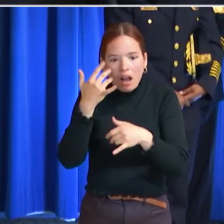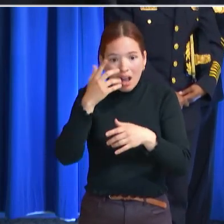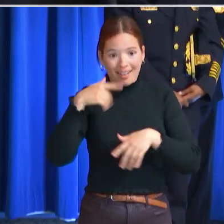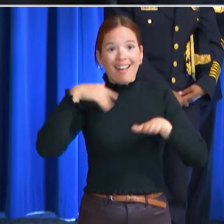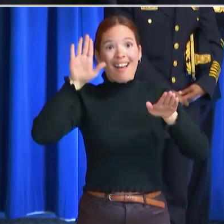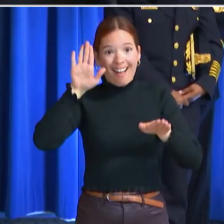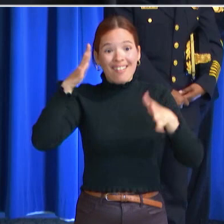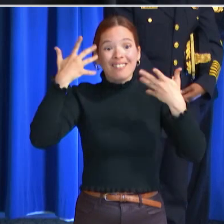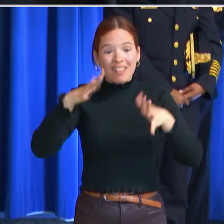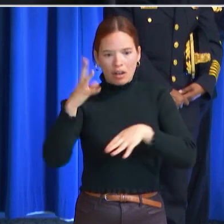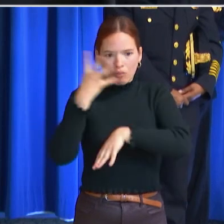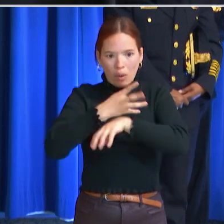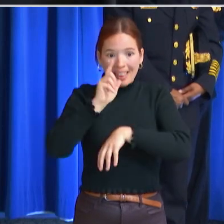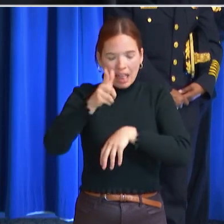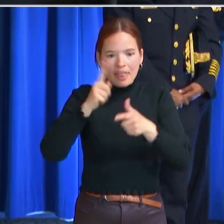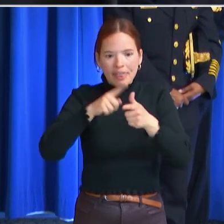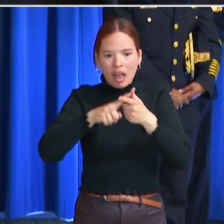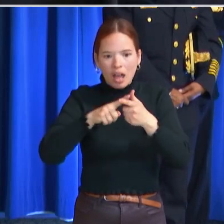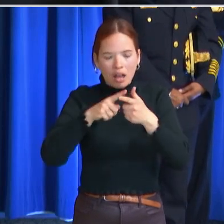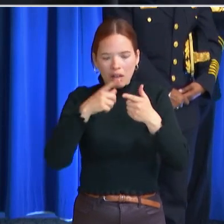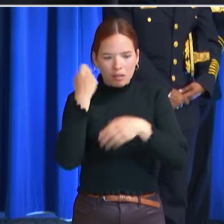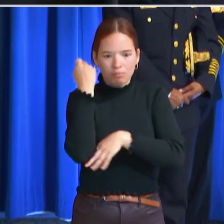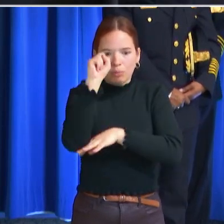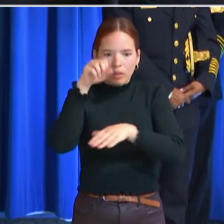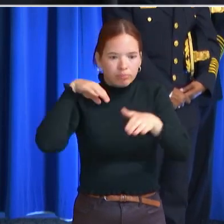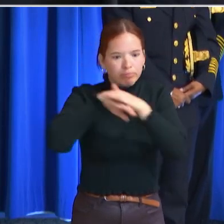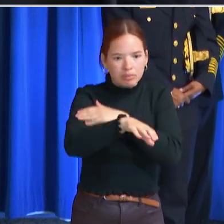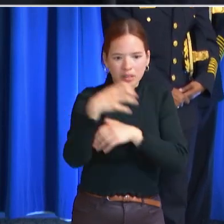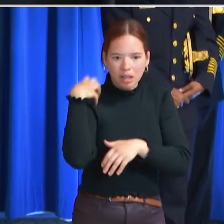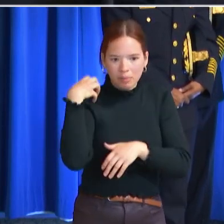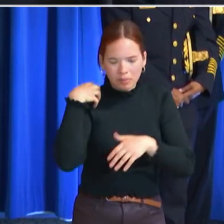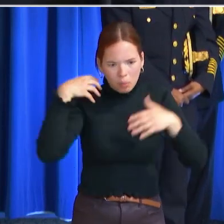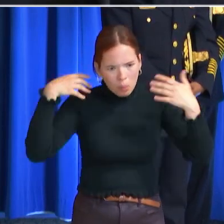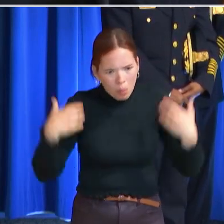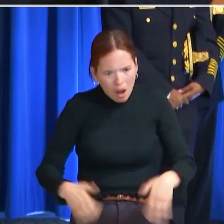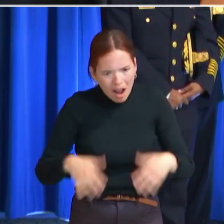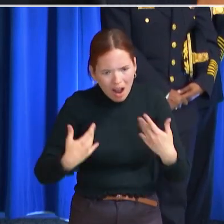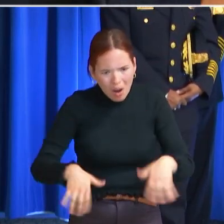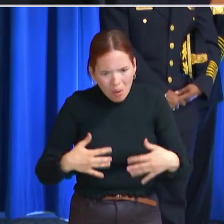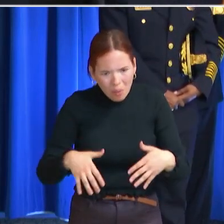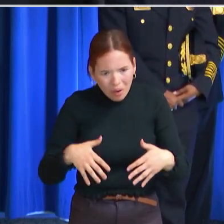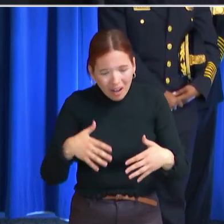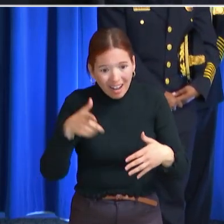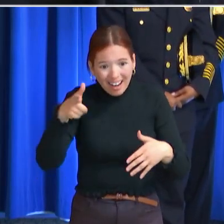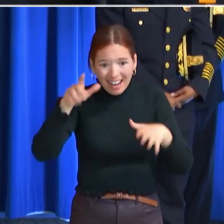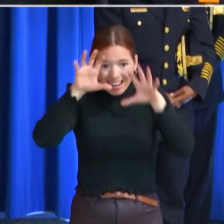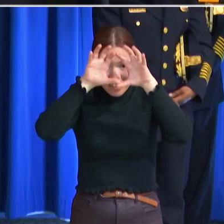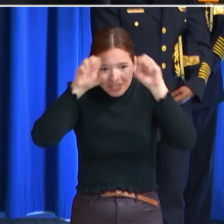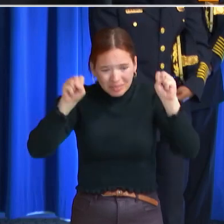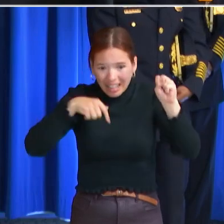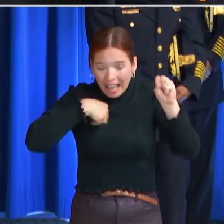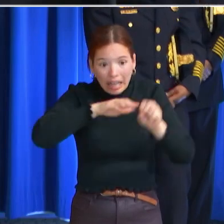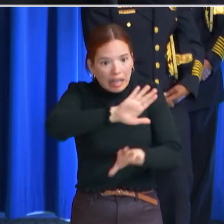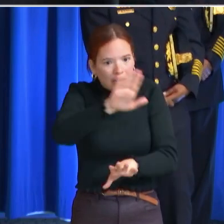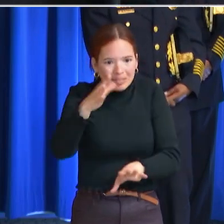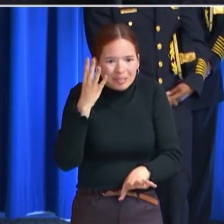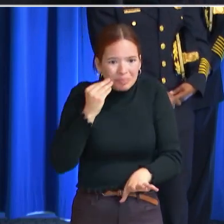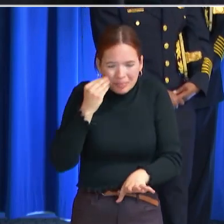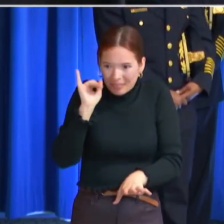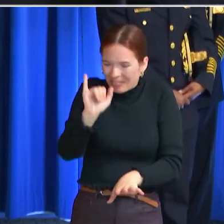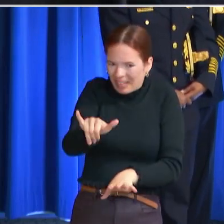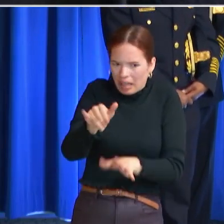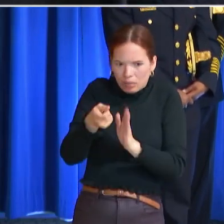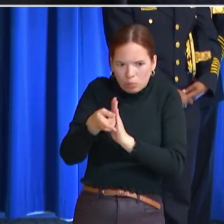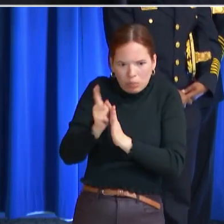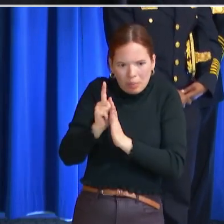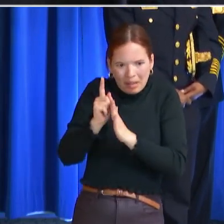an inauguration like we've never had before in this city. Right? I mean, those are huge things that you